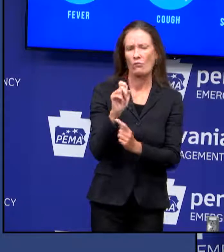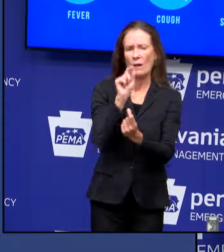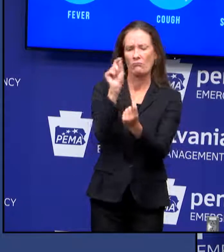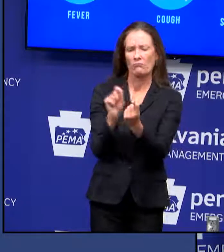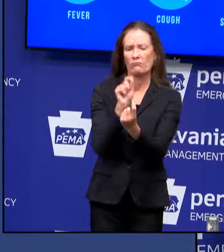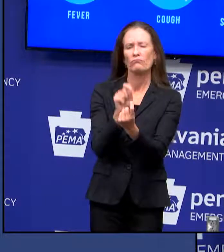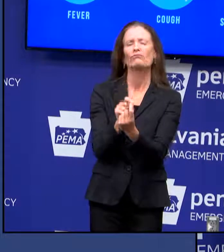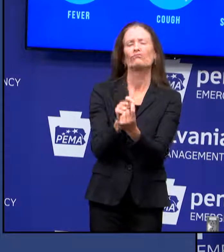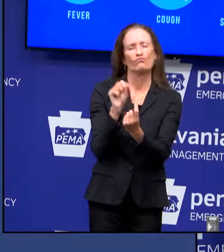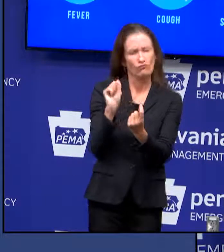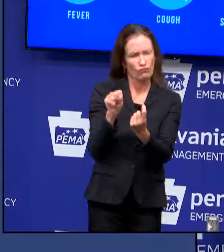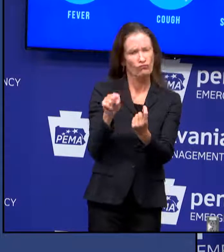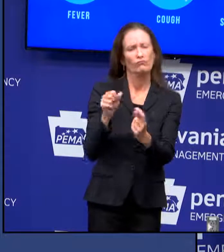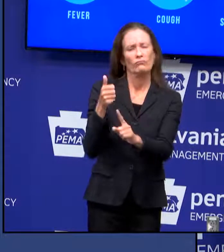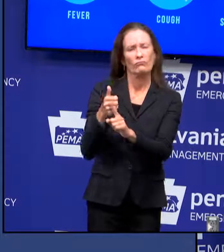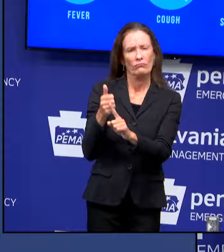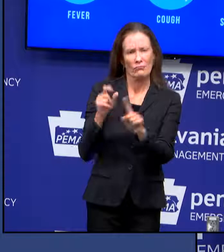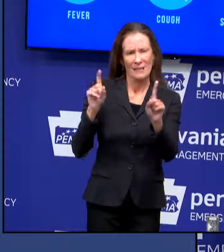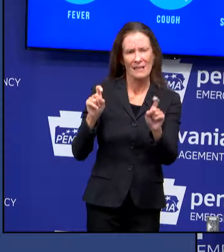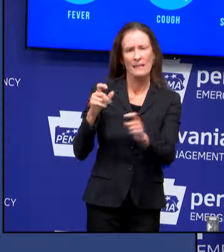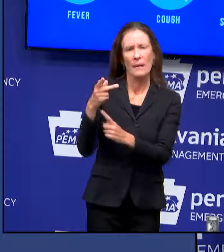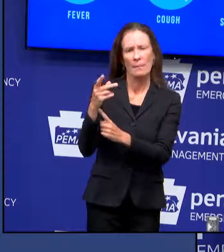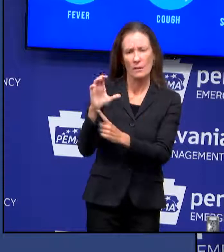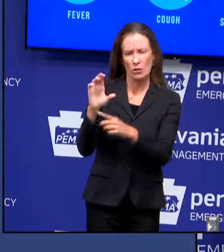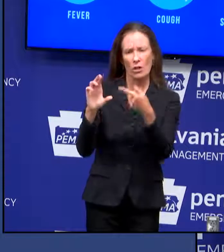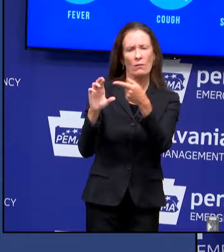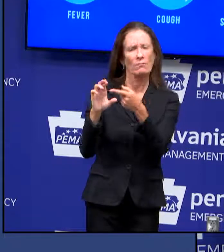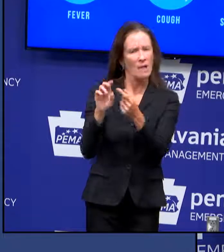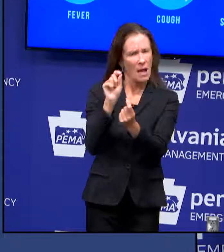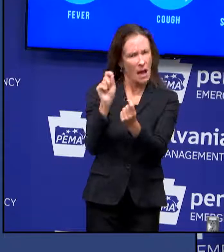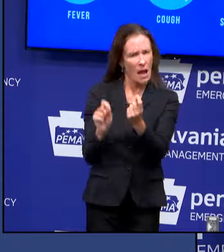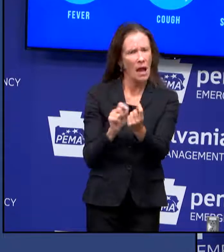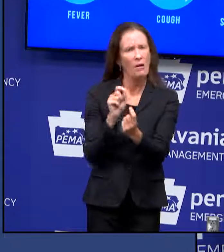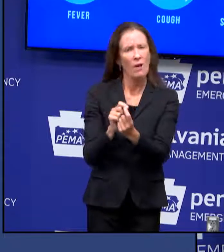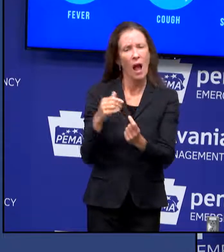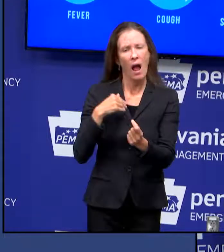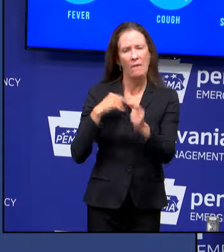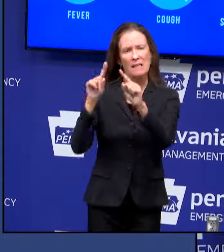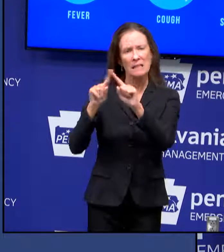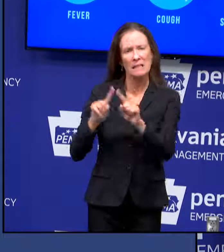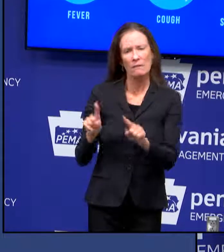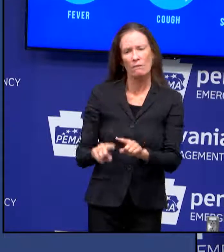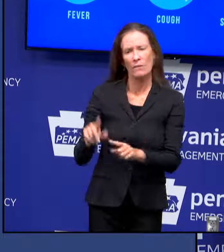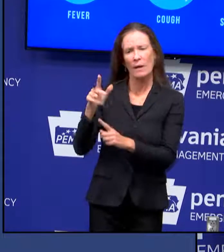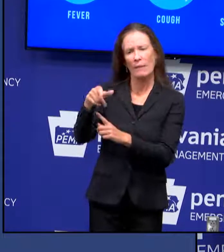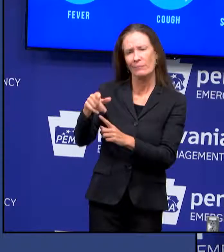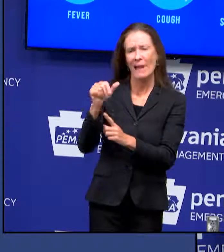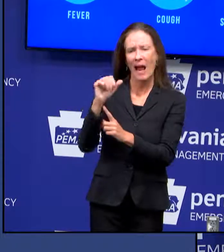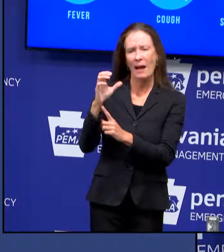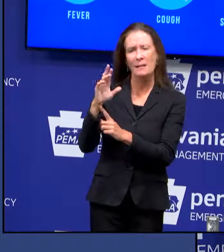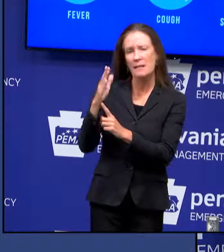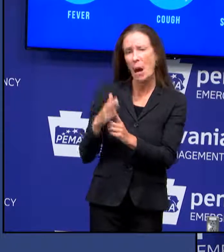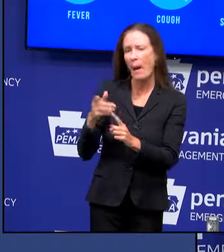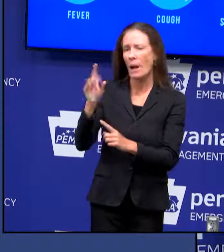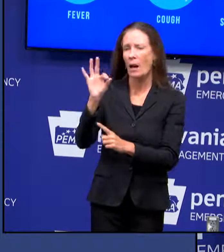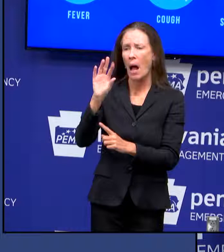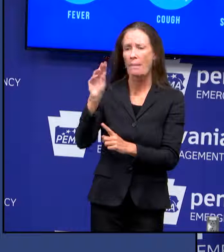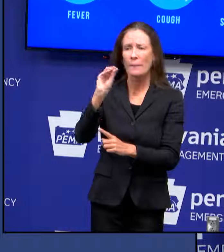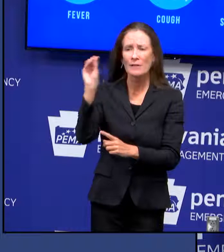is slightly different in terms of, whether it's 90% or 92%. Sensitivity is looking at the false negative